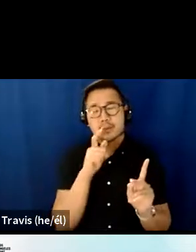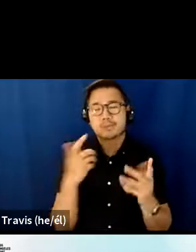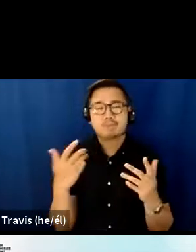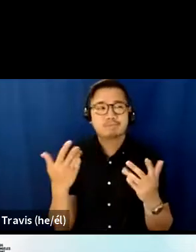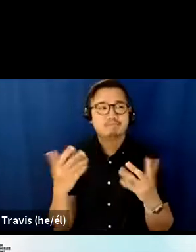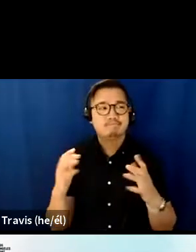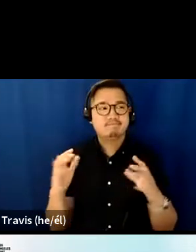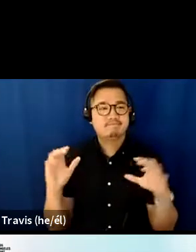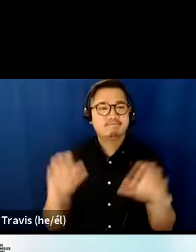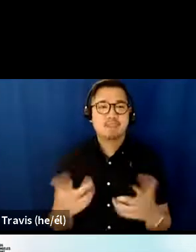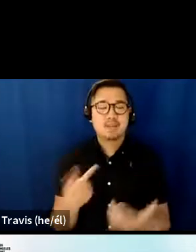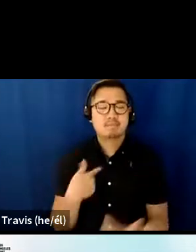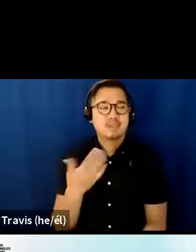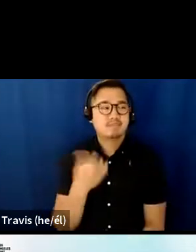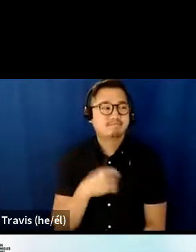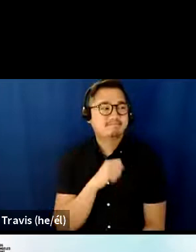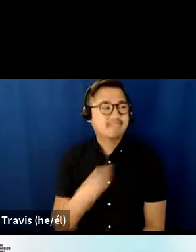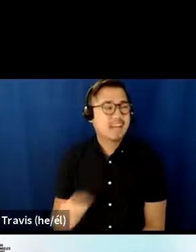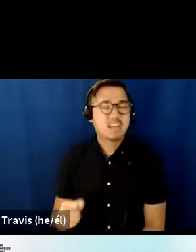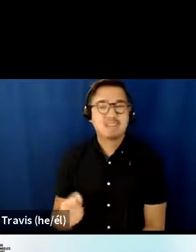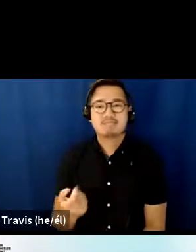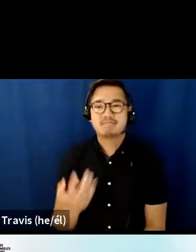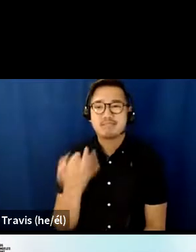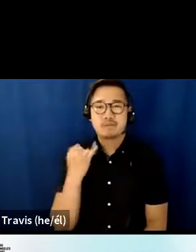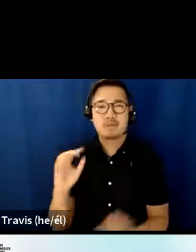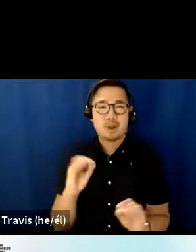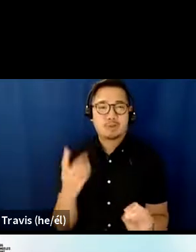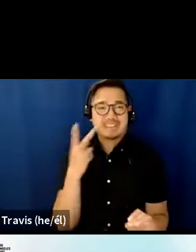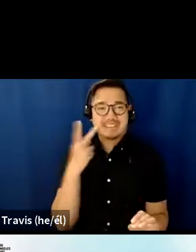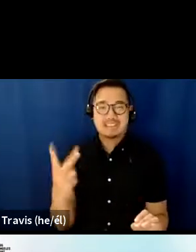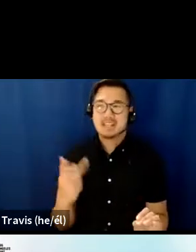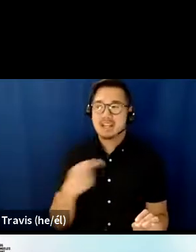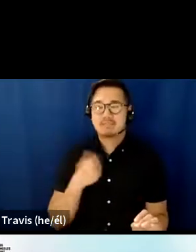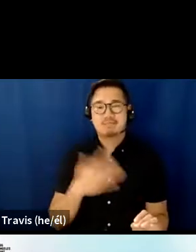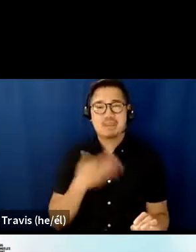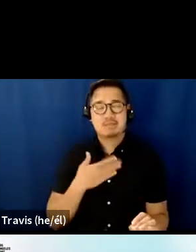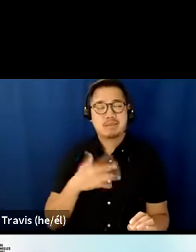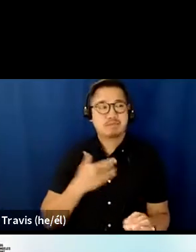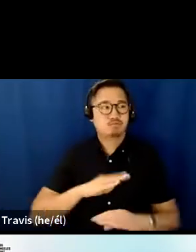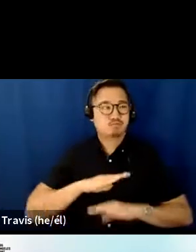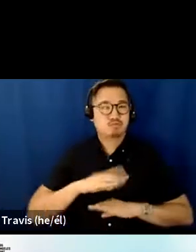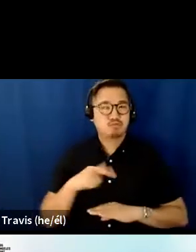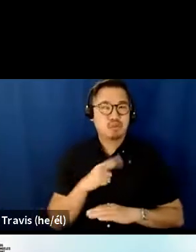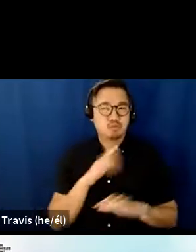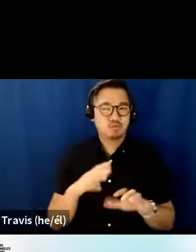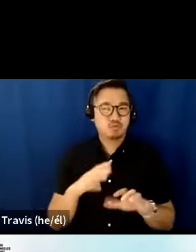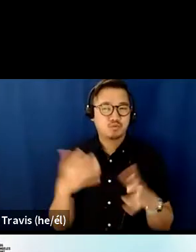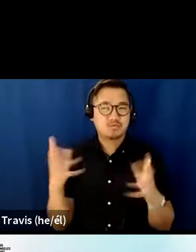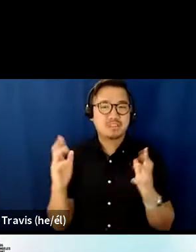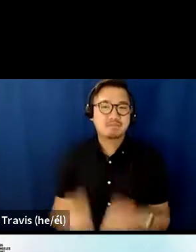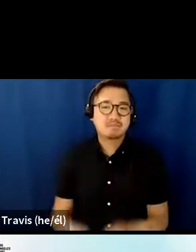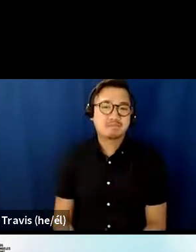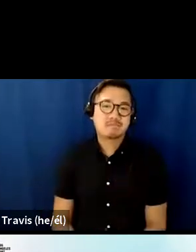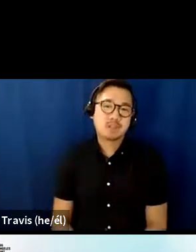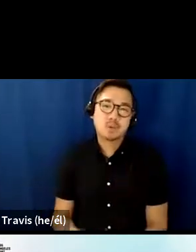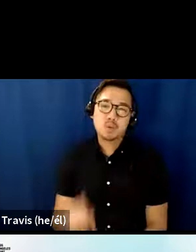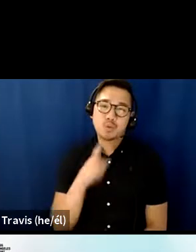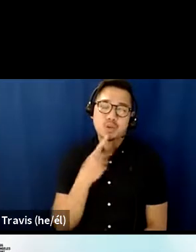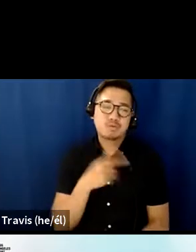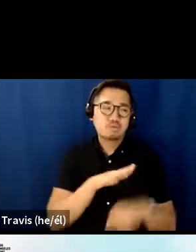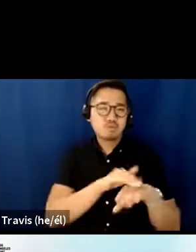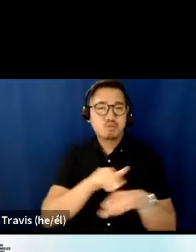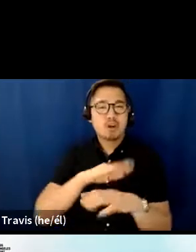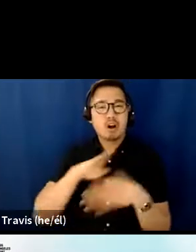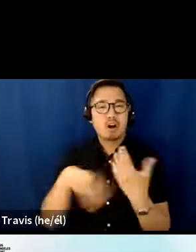like, dang, even if nobody sees this, I'm glad that I did it, you know? And I'm calling on all of our siblings,